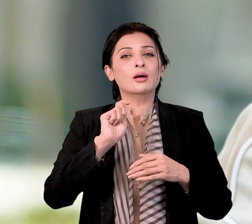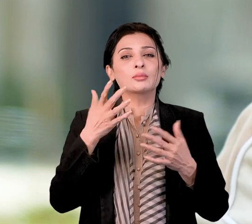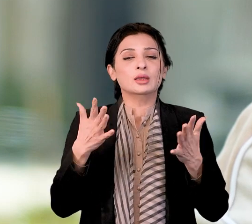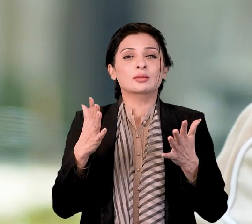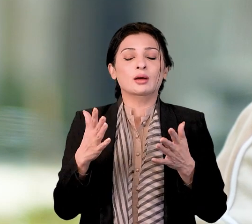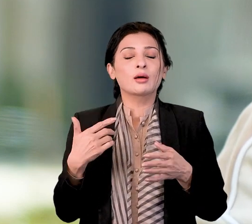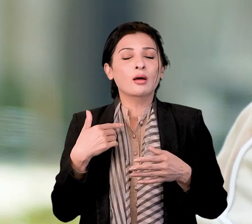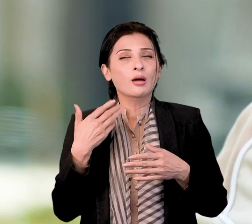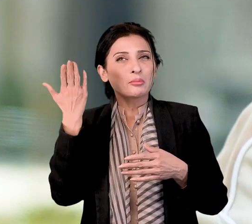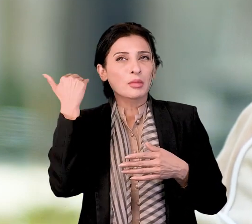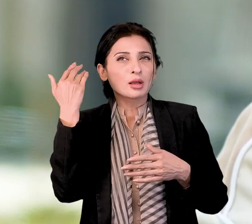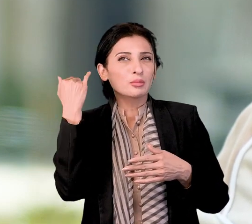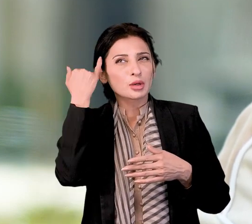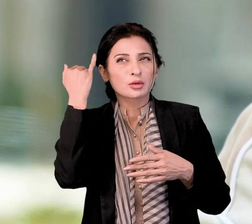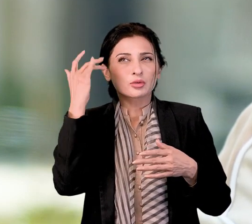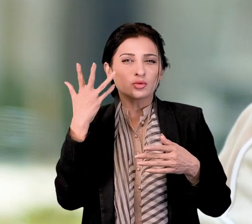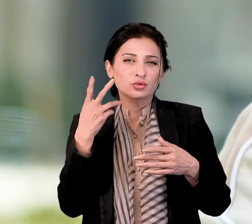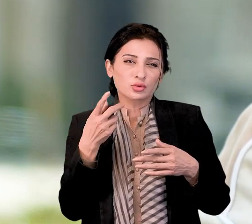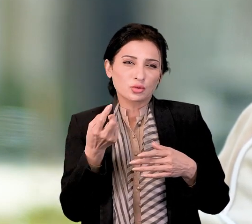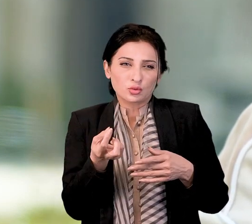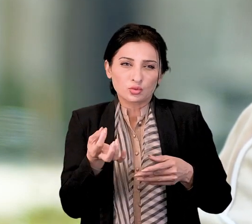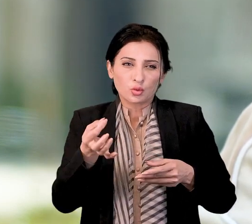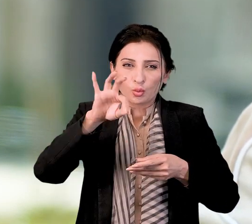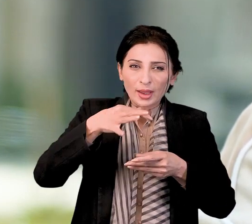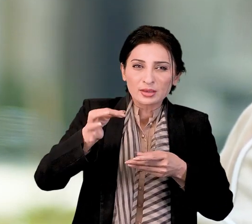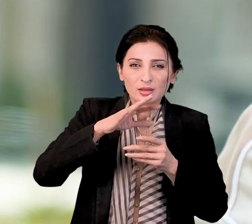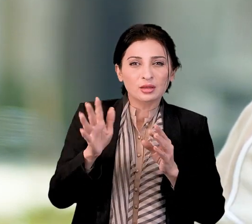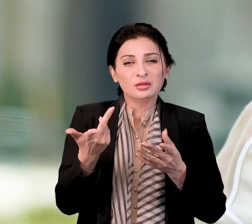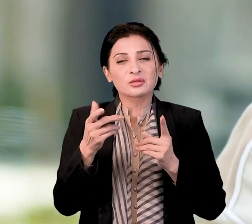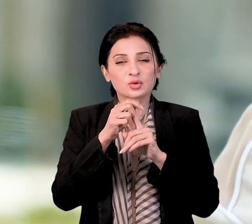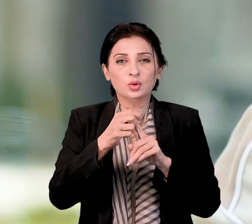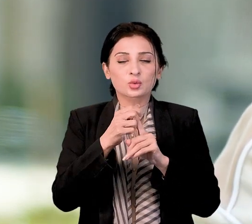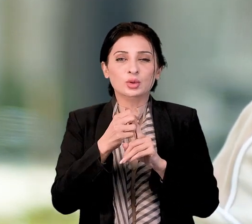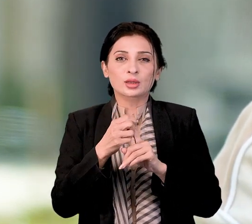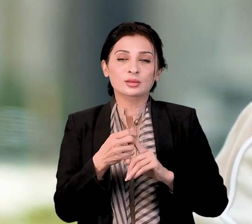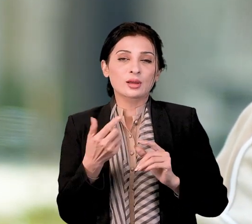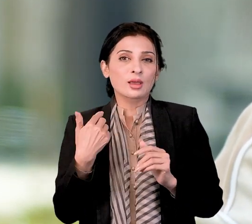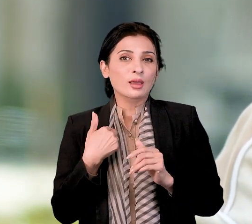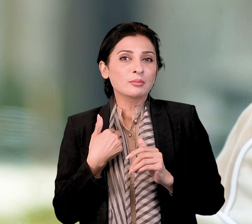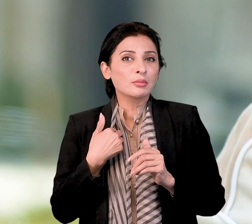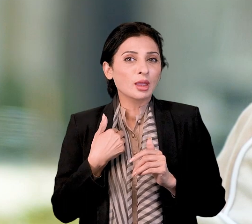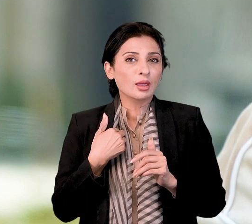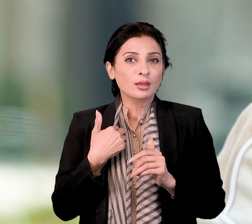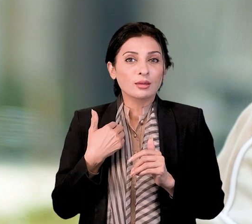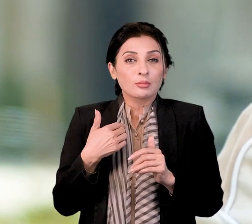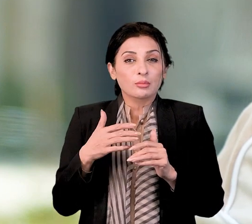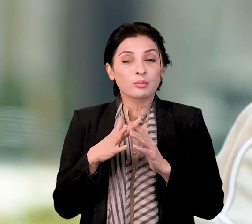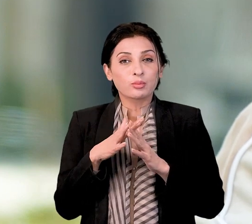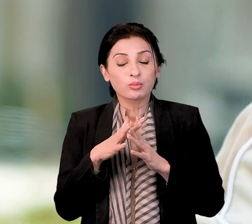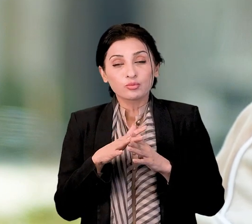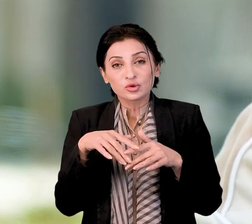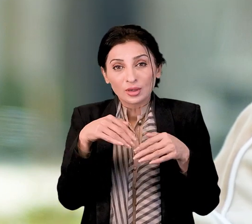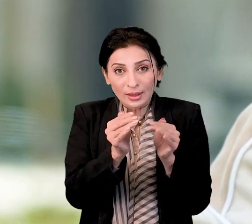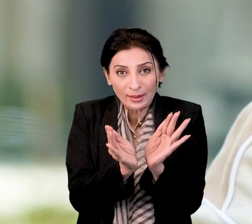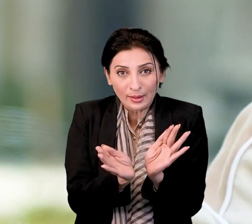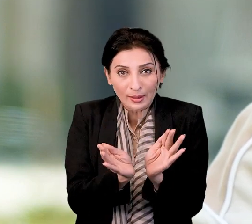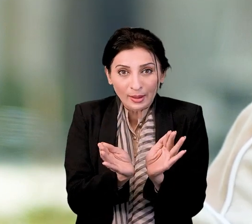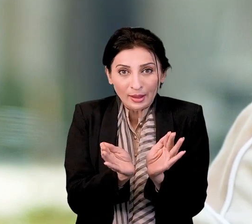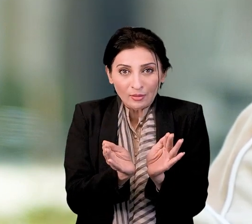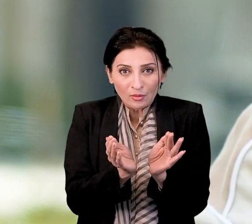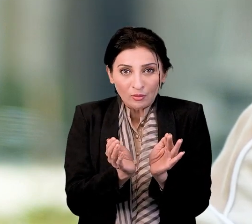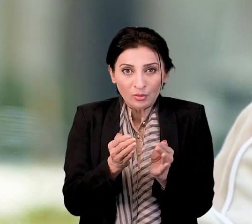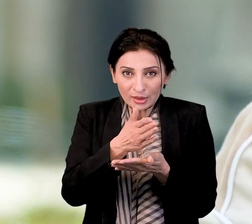and giving a good product and making sure the quality is spot on. I had a very tough time